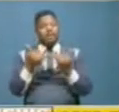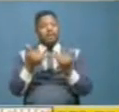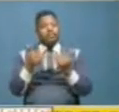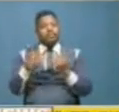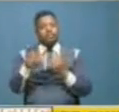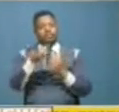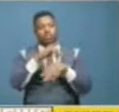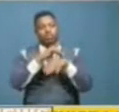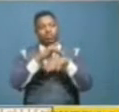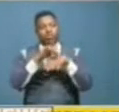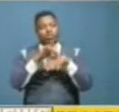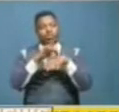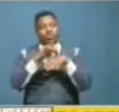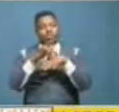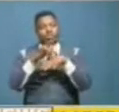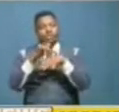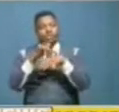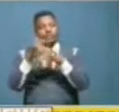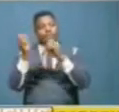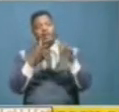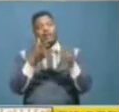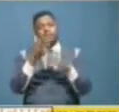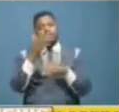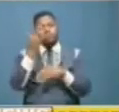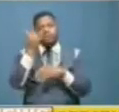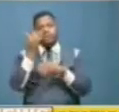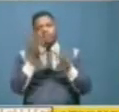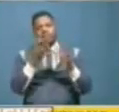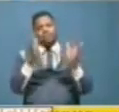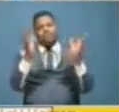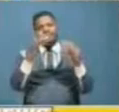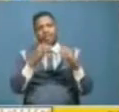of the stalls have been abandoned and left to deteriorate.